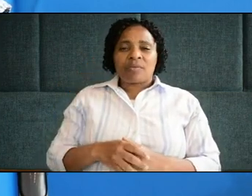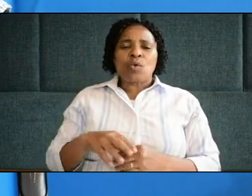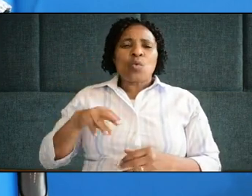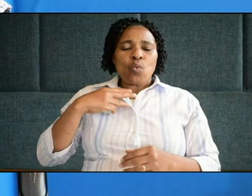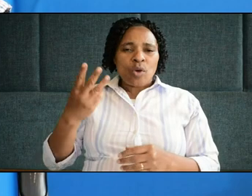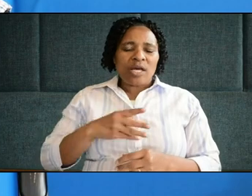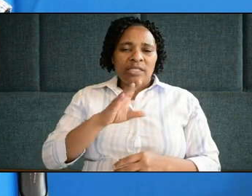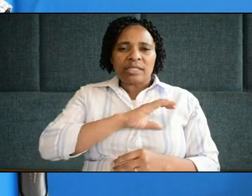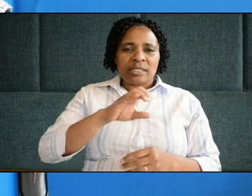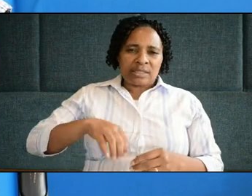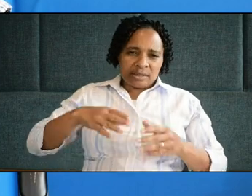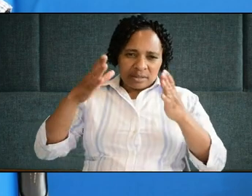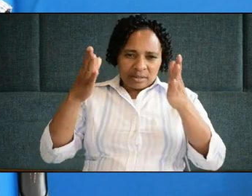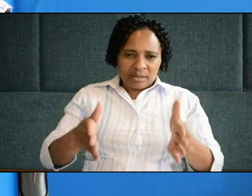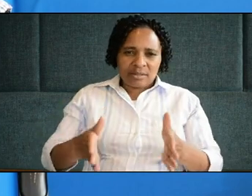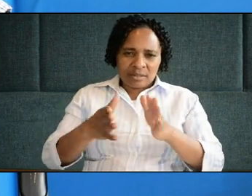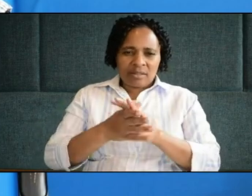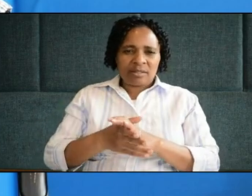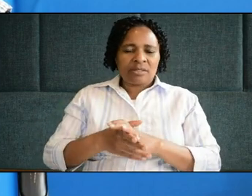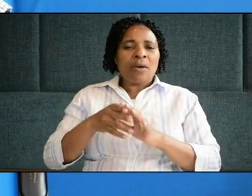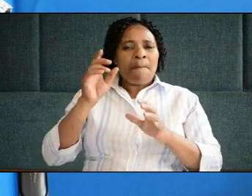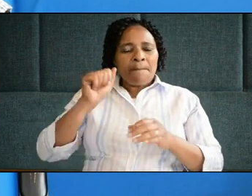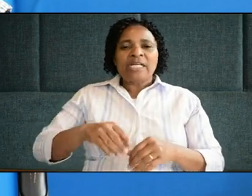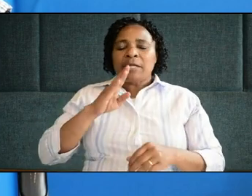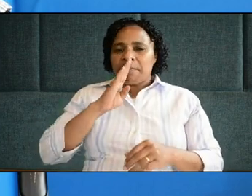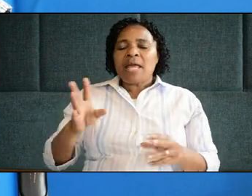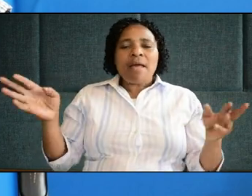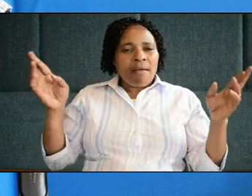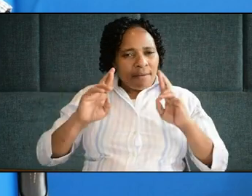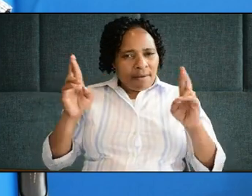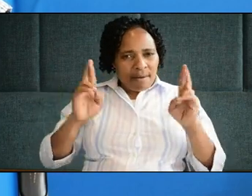we as Christians have to be ready for